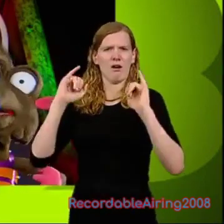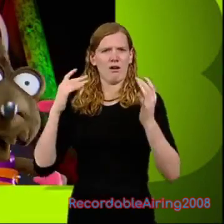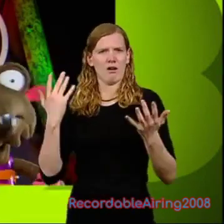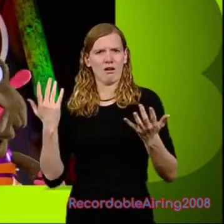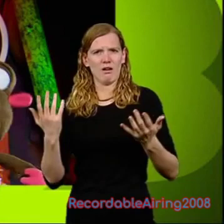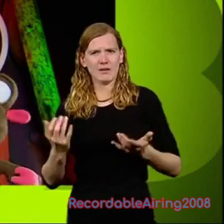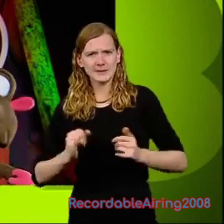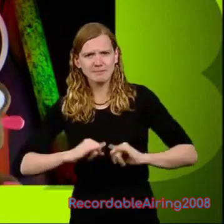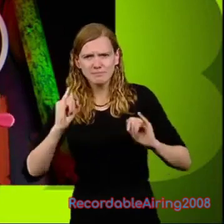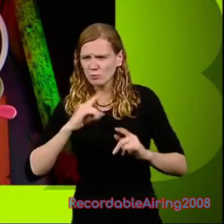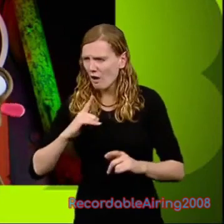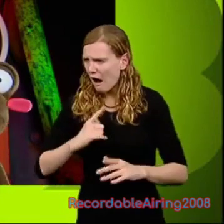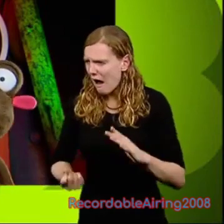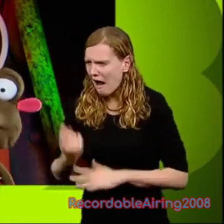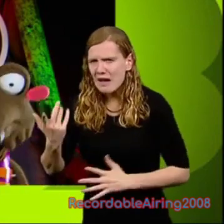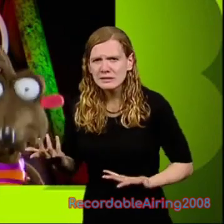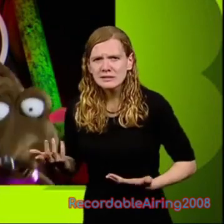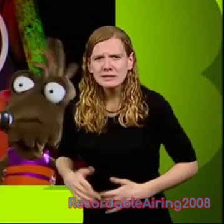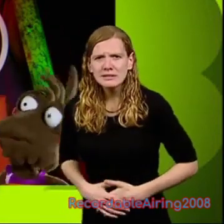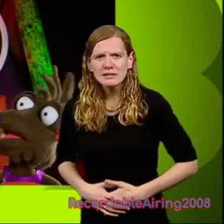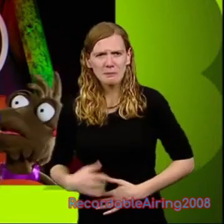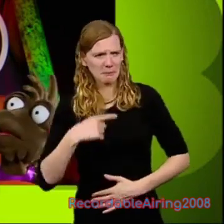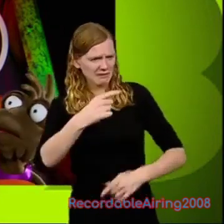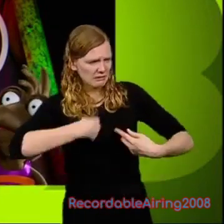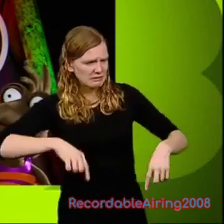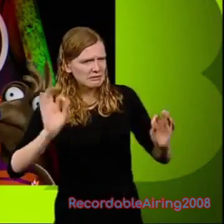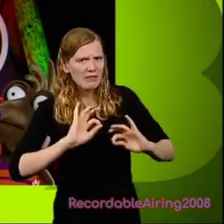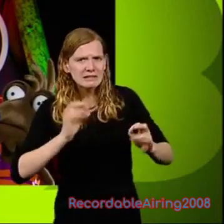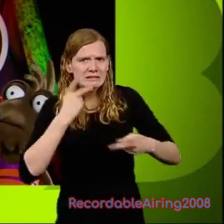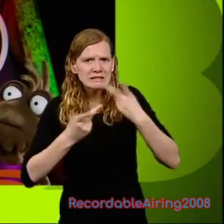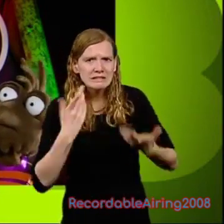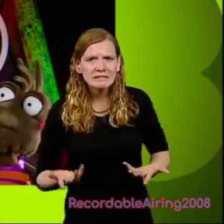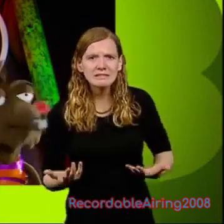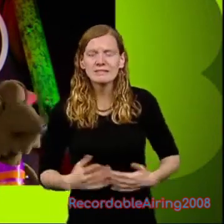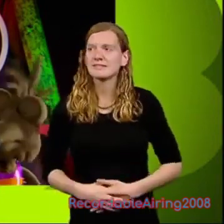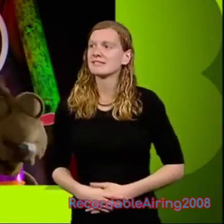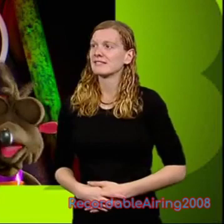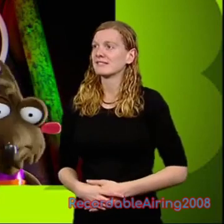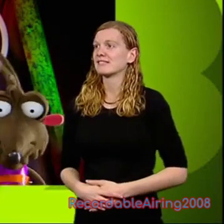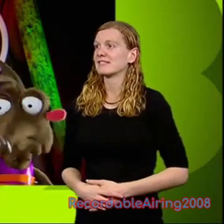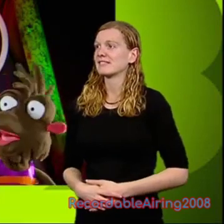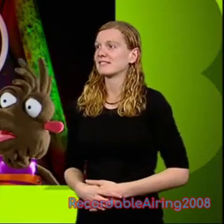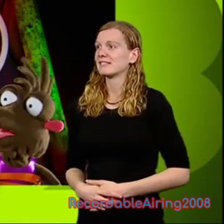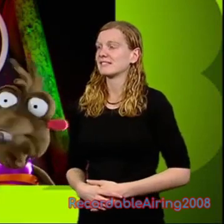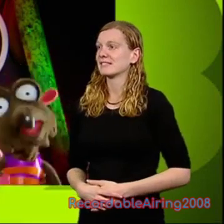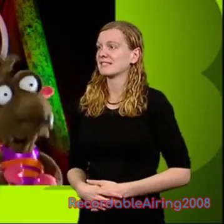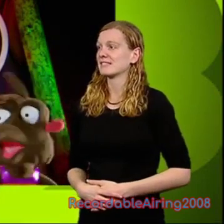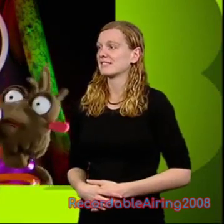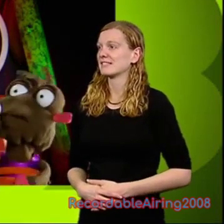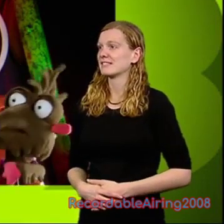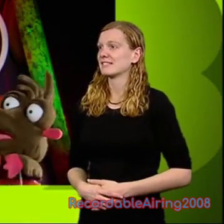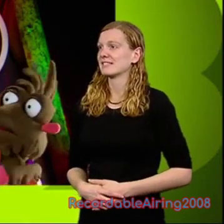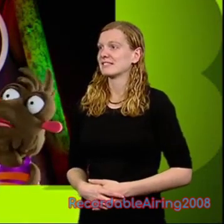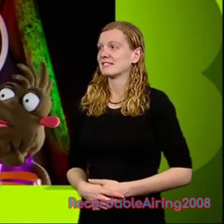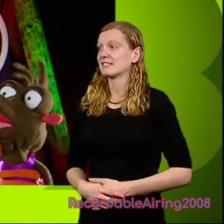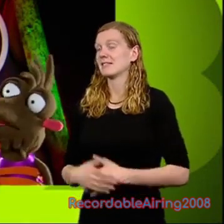know where it all went wrong. They didn't pick the jingle song. Oh, well, better luck